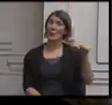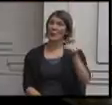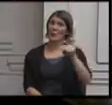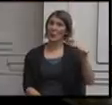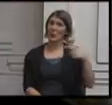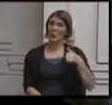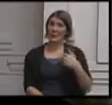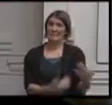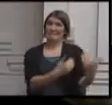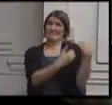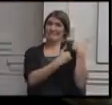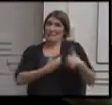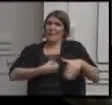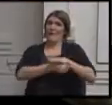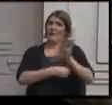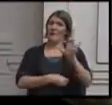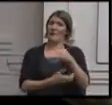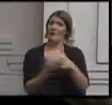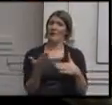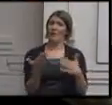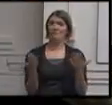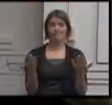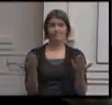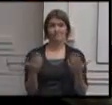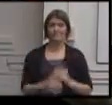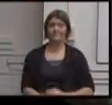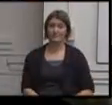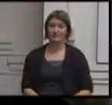B's response area.